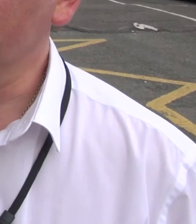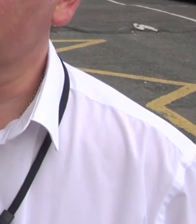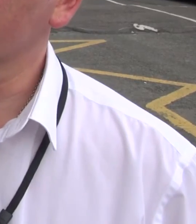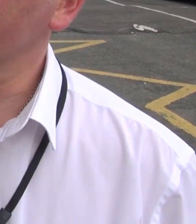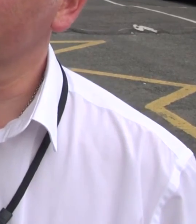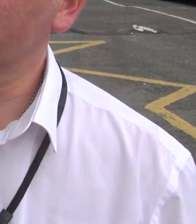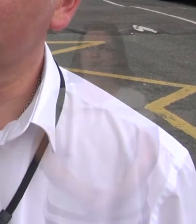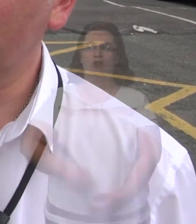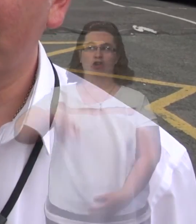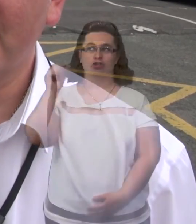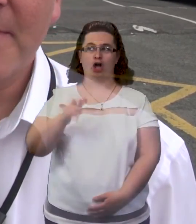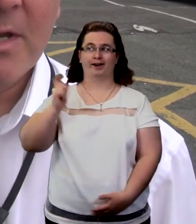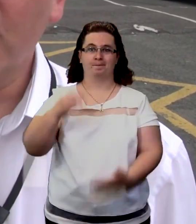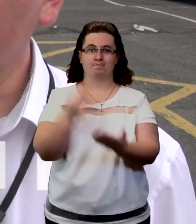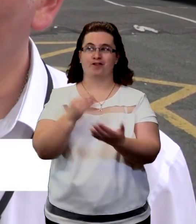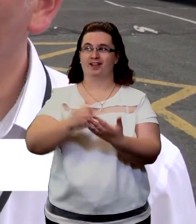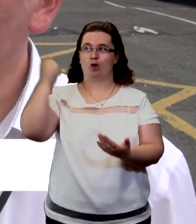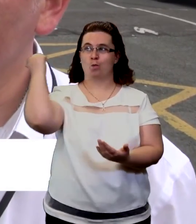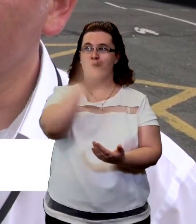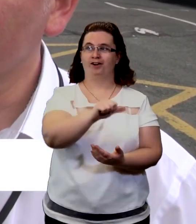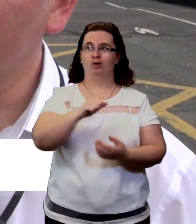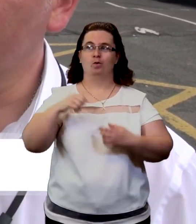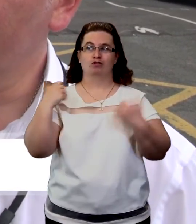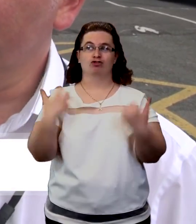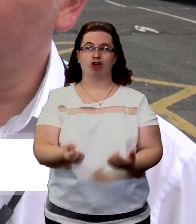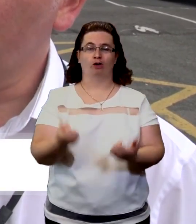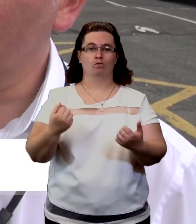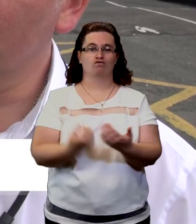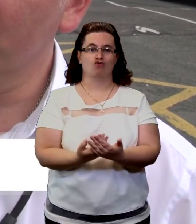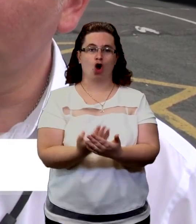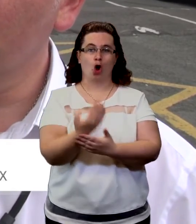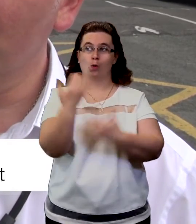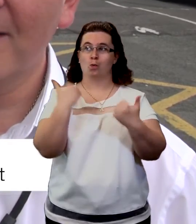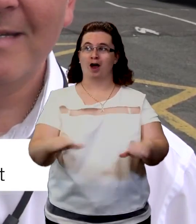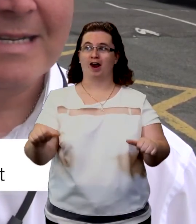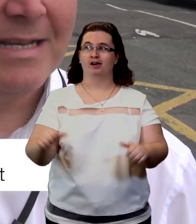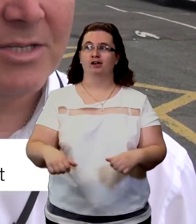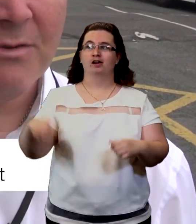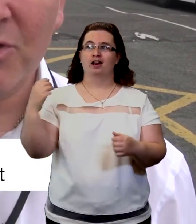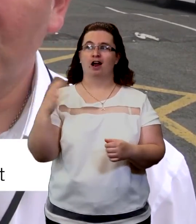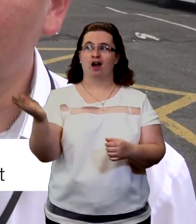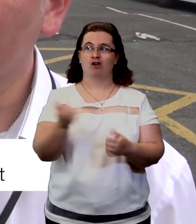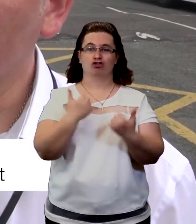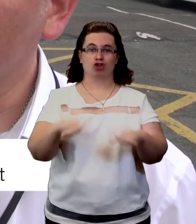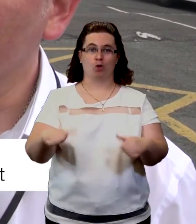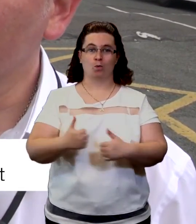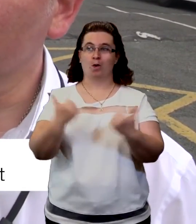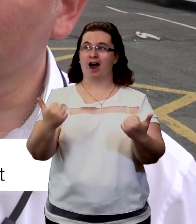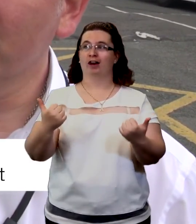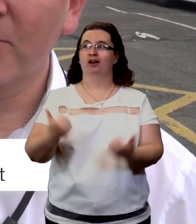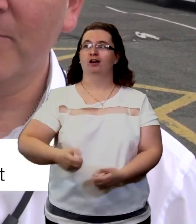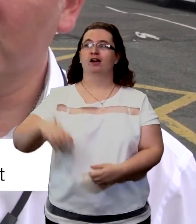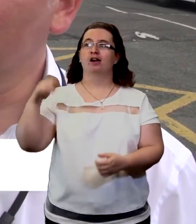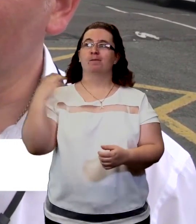We've used customers' monies wisely, and we've grown well and we've done well. And so just thought, you know, why not